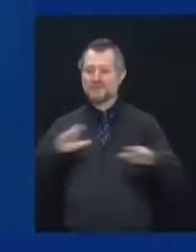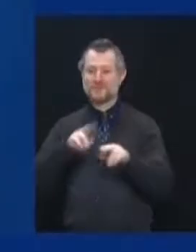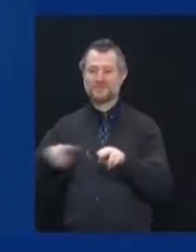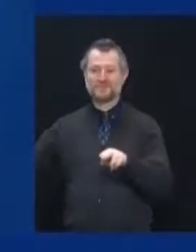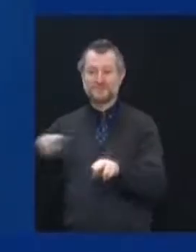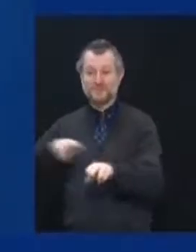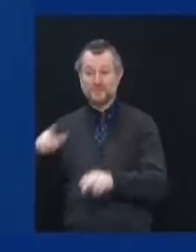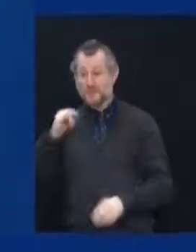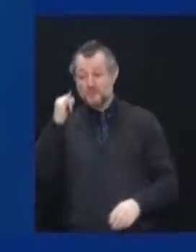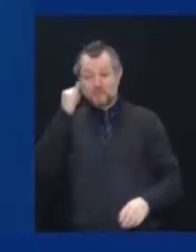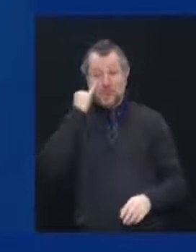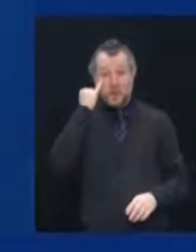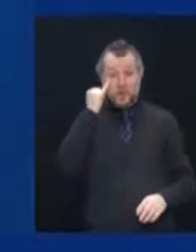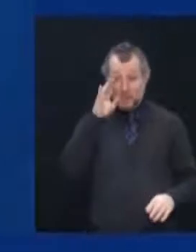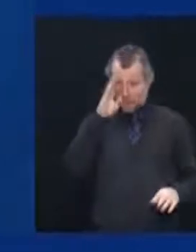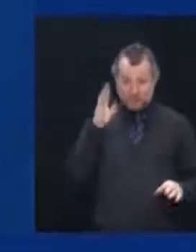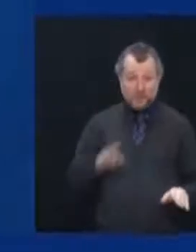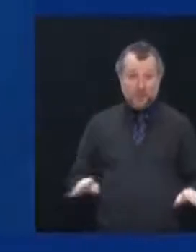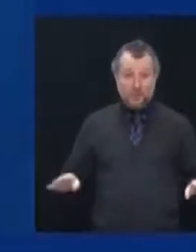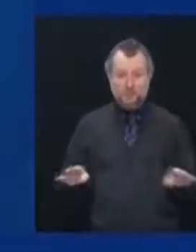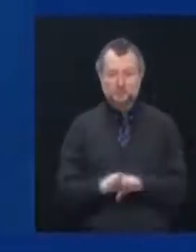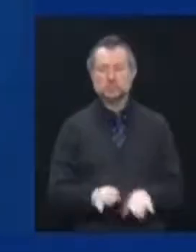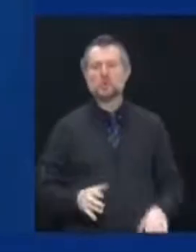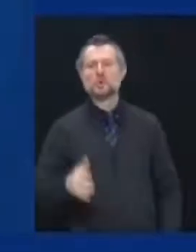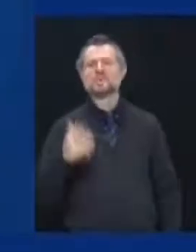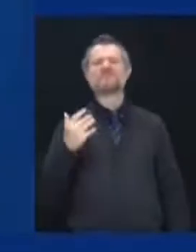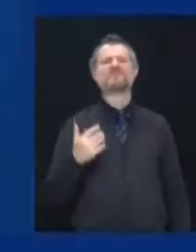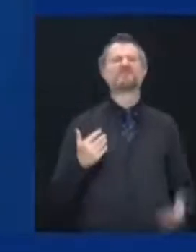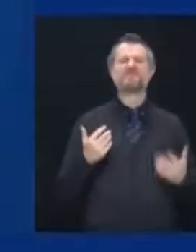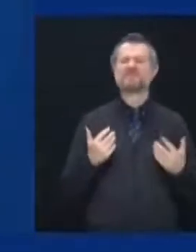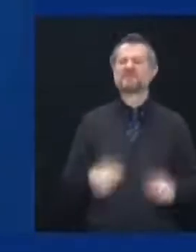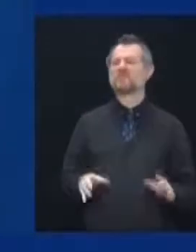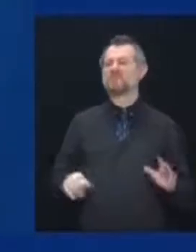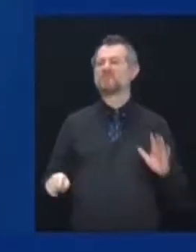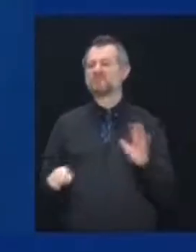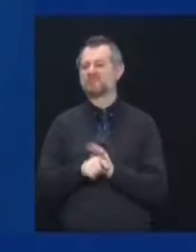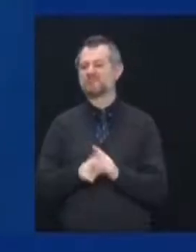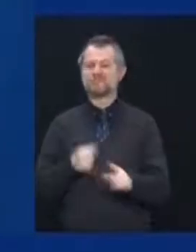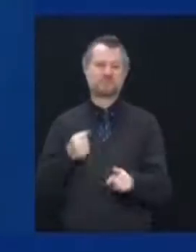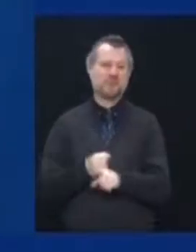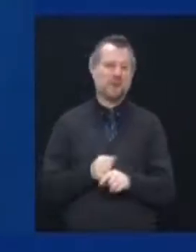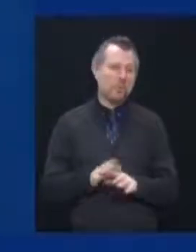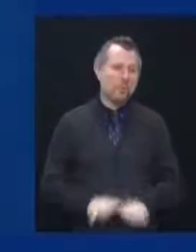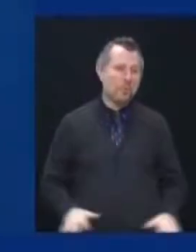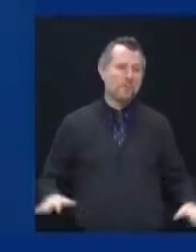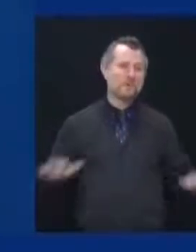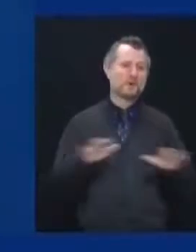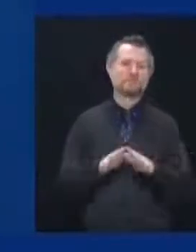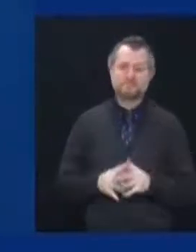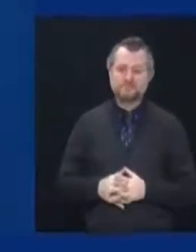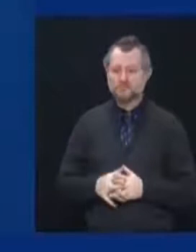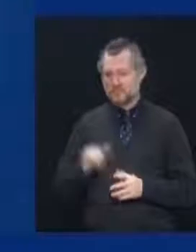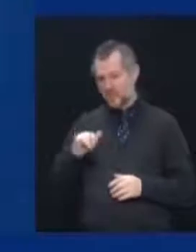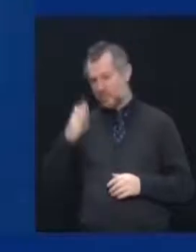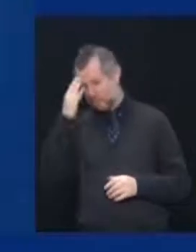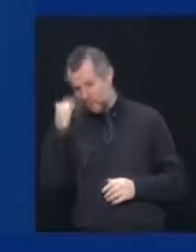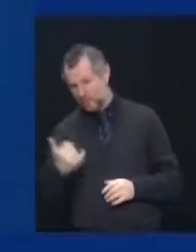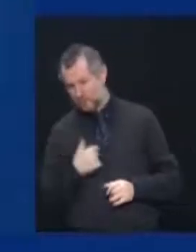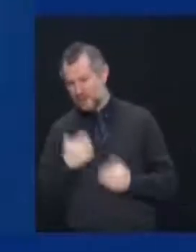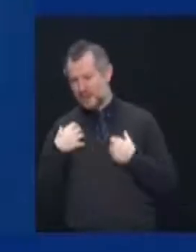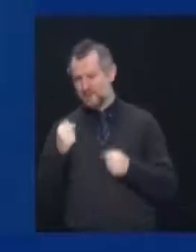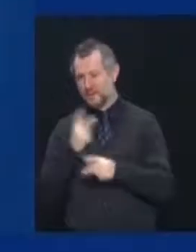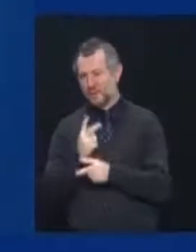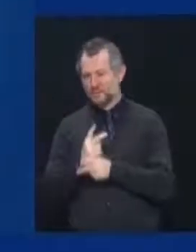it hurts everyone. So it's not just help the healthcare workers for the sake of the healthcare workers, which I believe in, by the